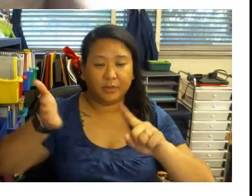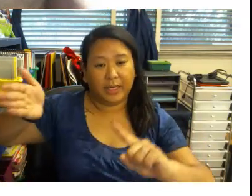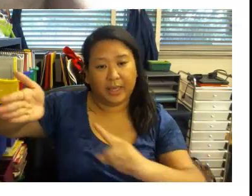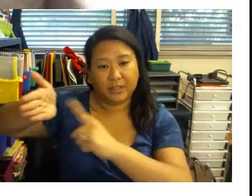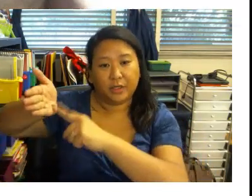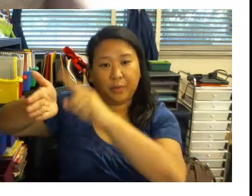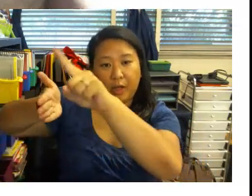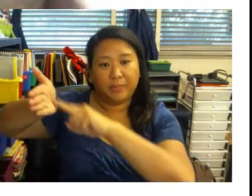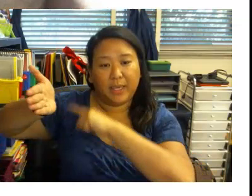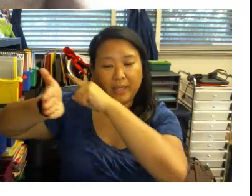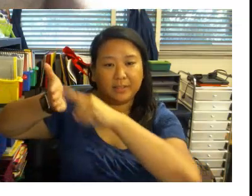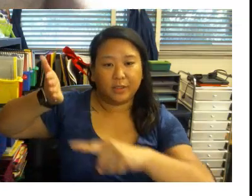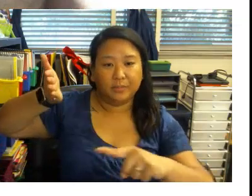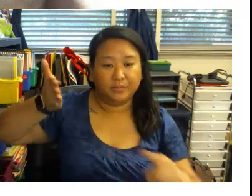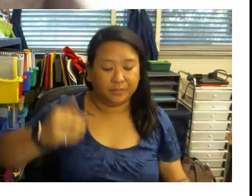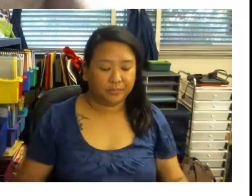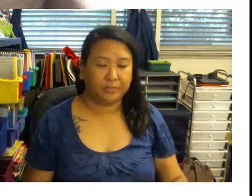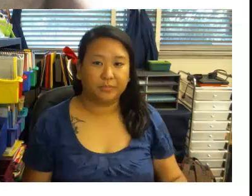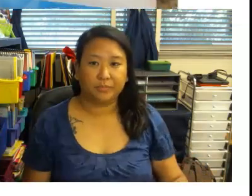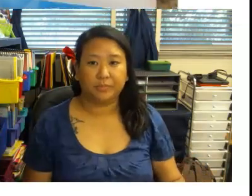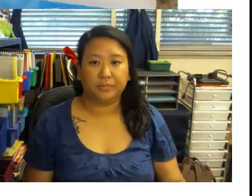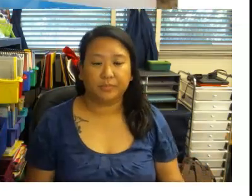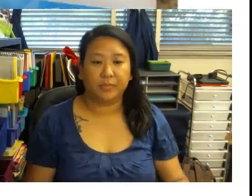Cancel. Draw an X on your palm. Cancel.